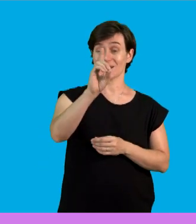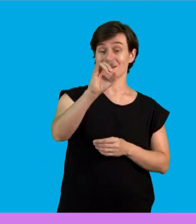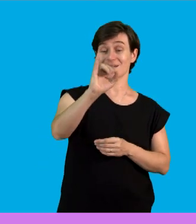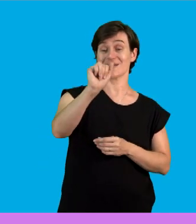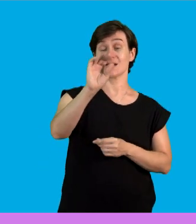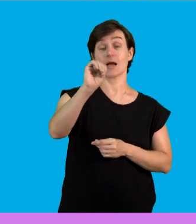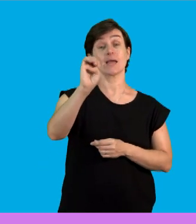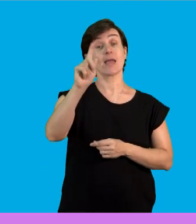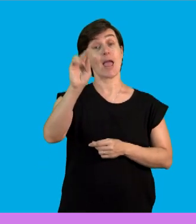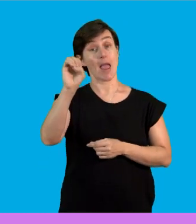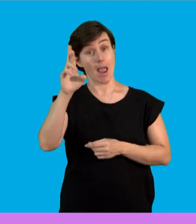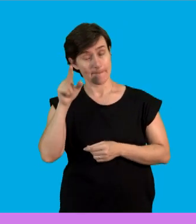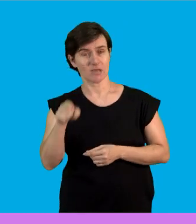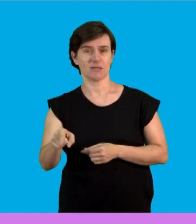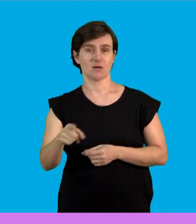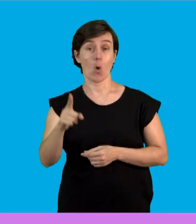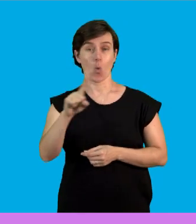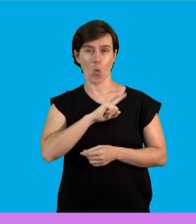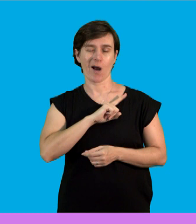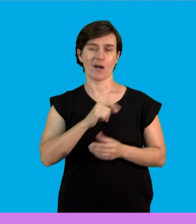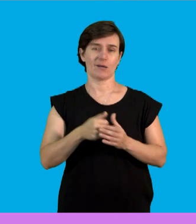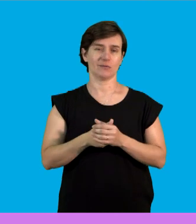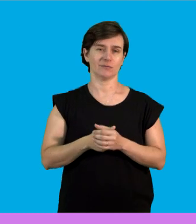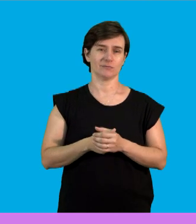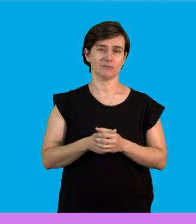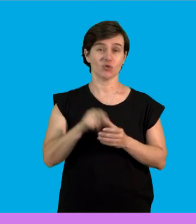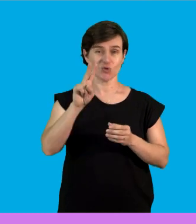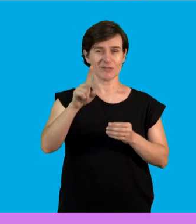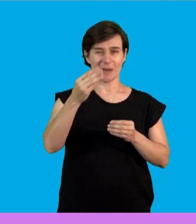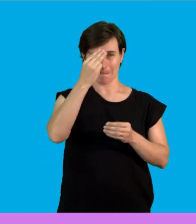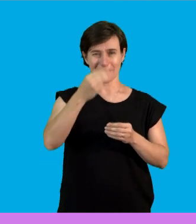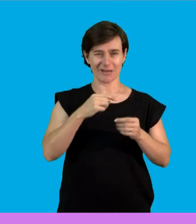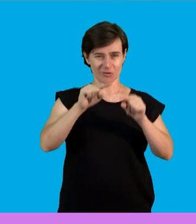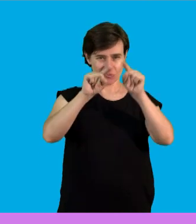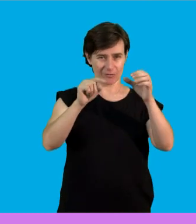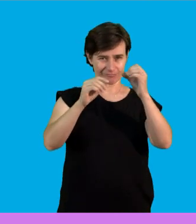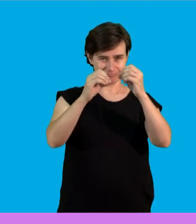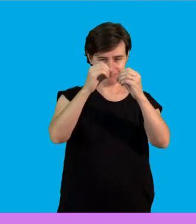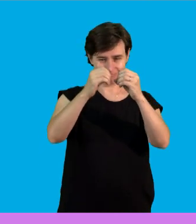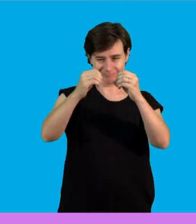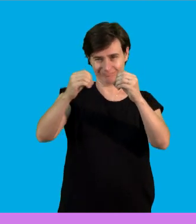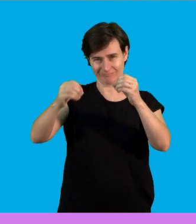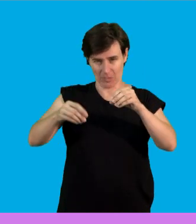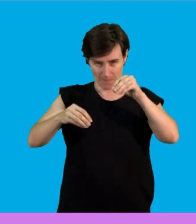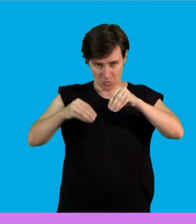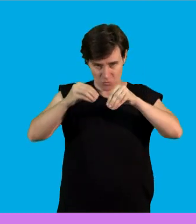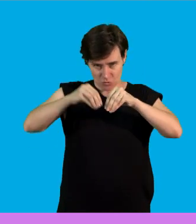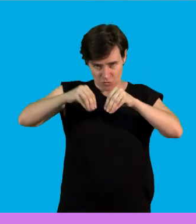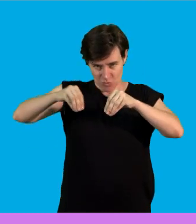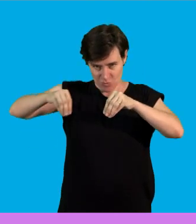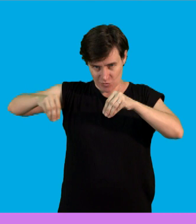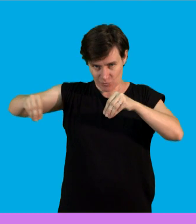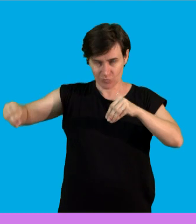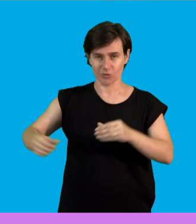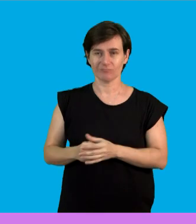diameter of the reels because they are packed next to one another. And